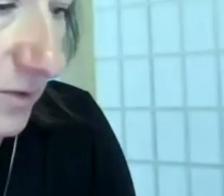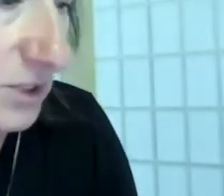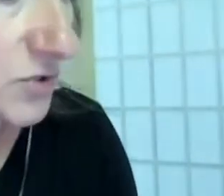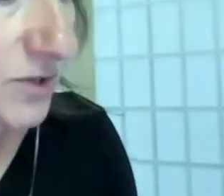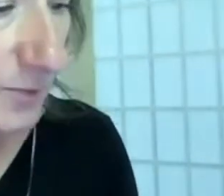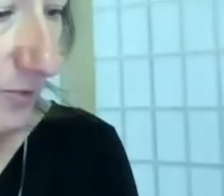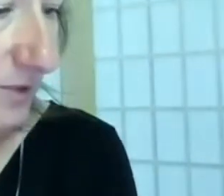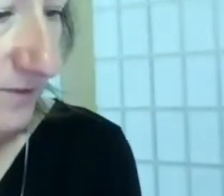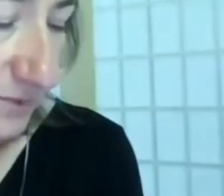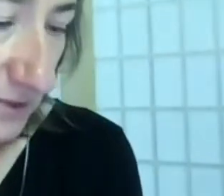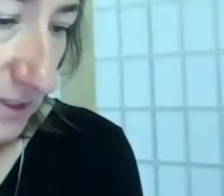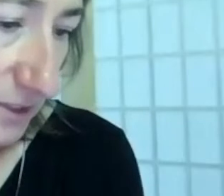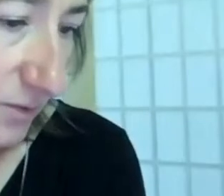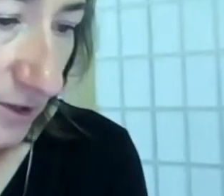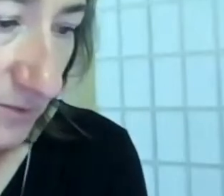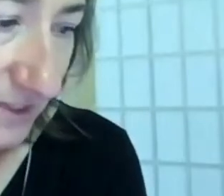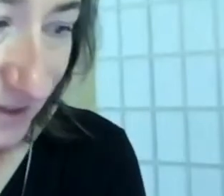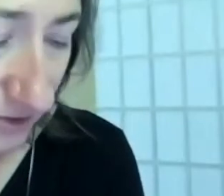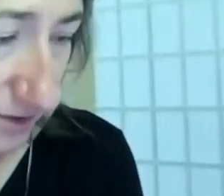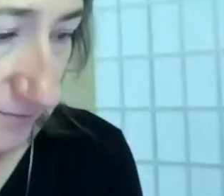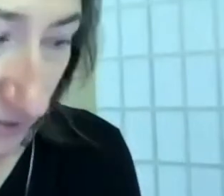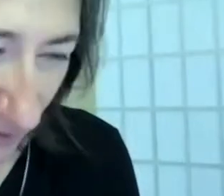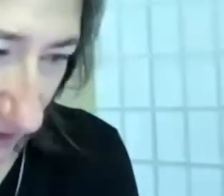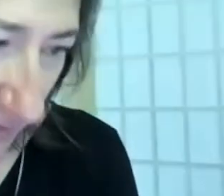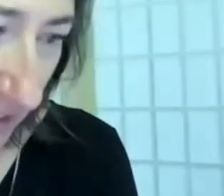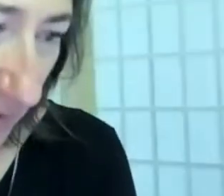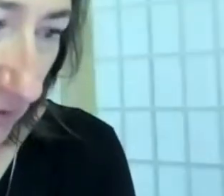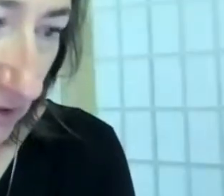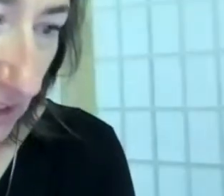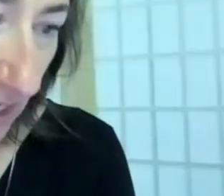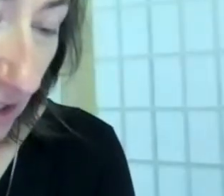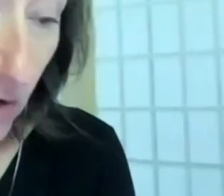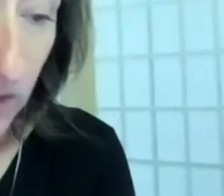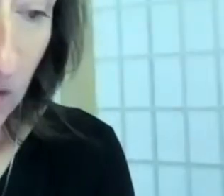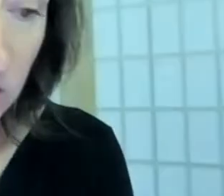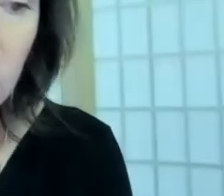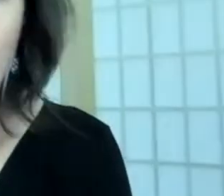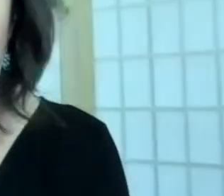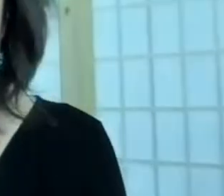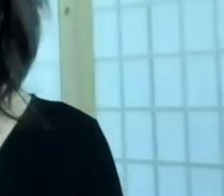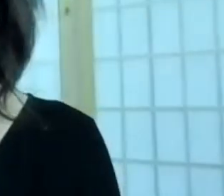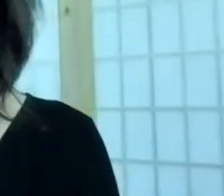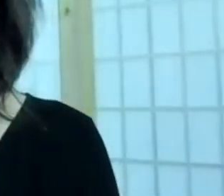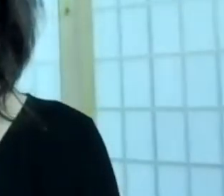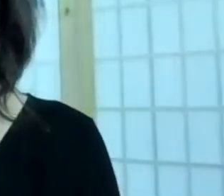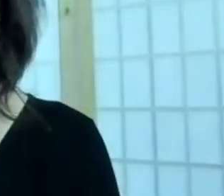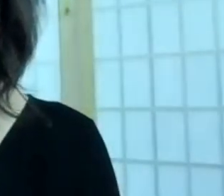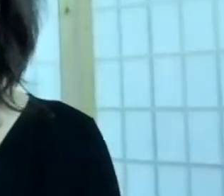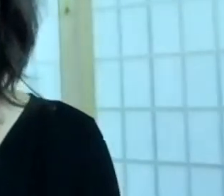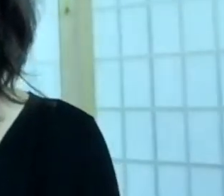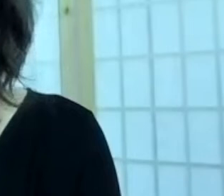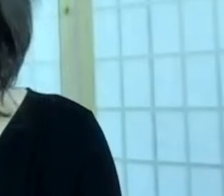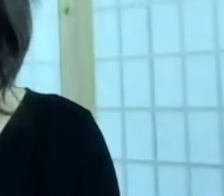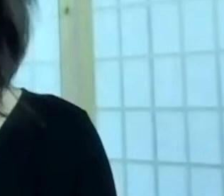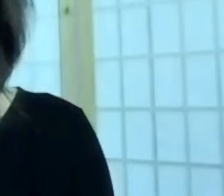how do we ensure that people with lived experiences are welcomed as leaders, fully participating members, and co-creators of a trauma-informed community?